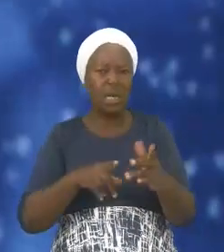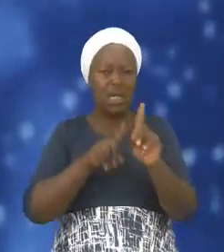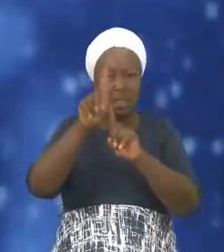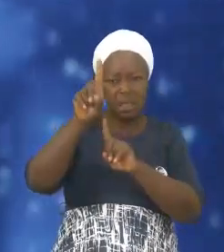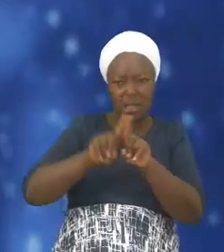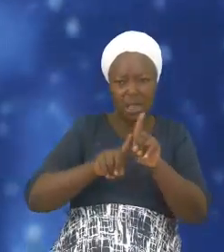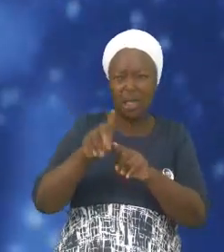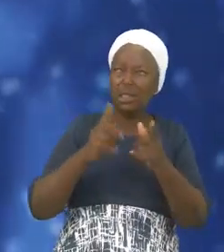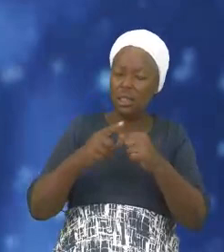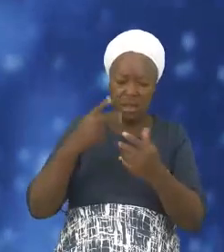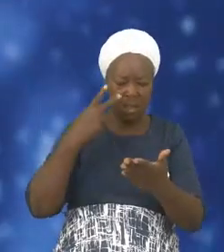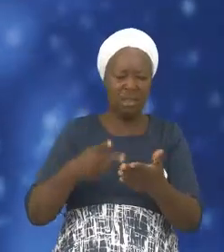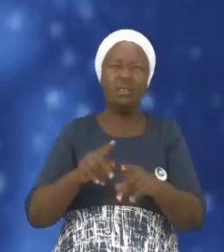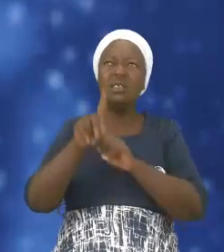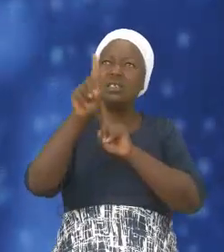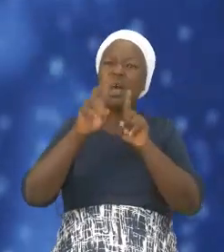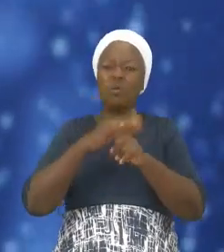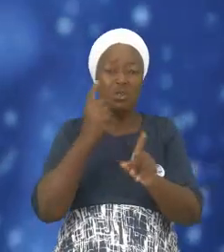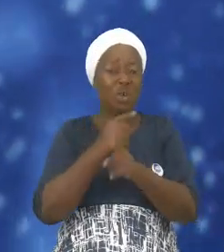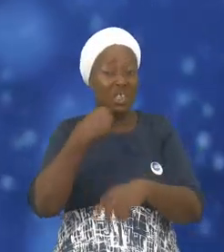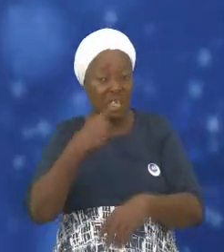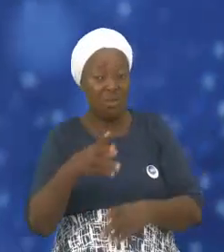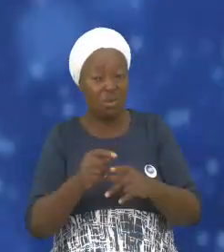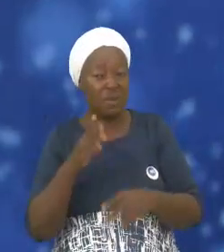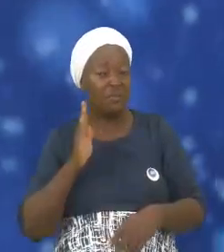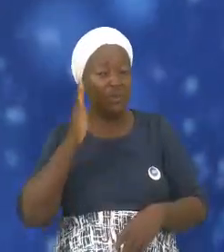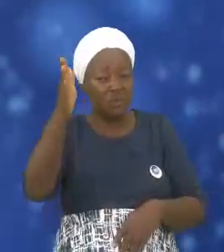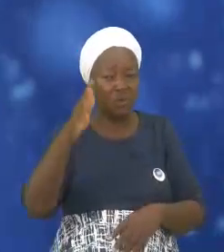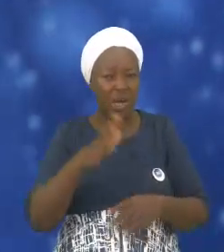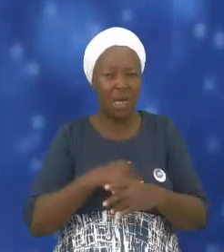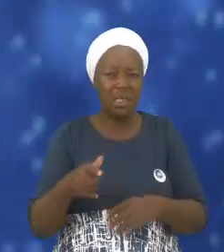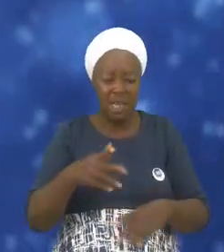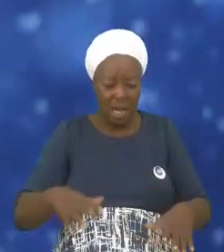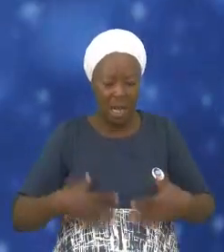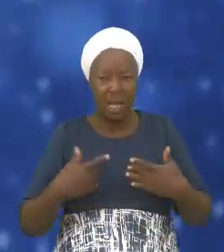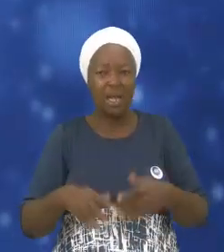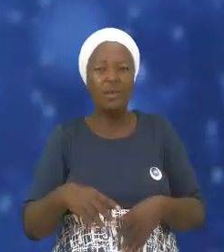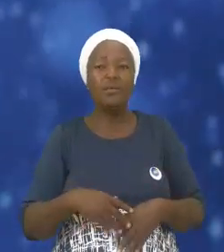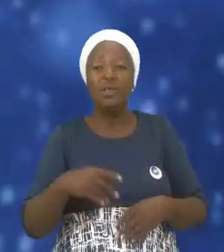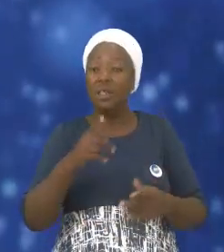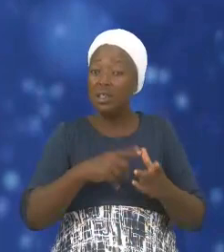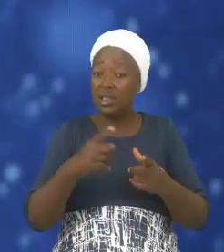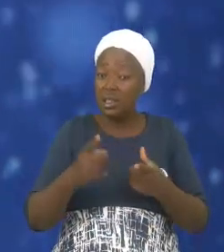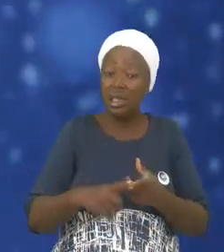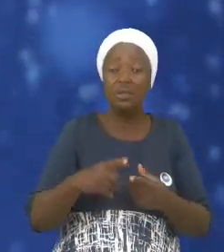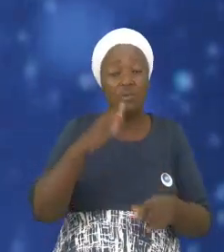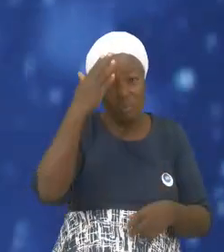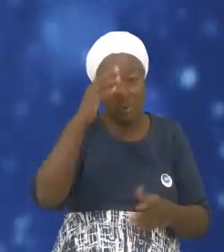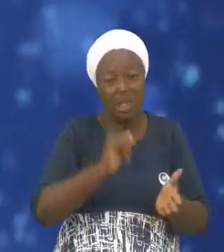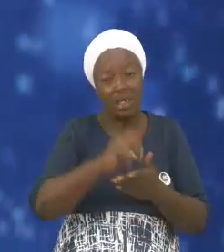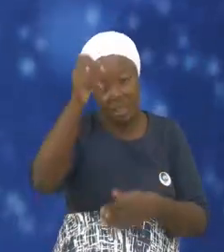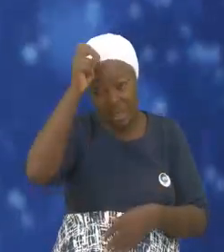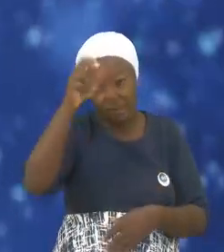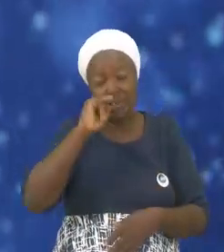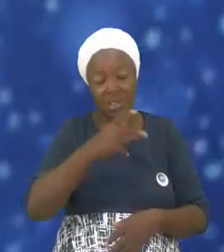they say the stars will predict the future and their life. He is the prince of the power of the